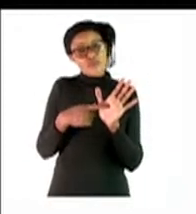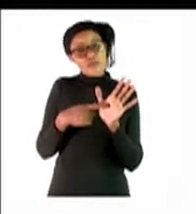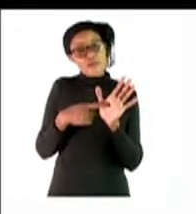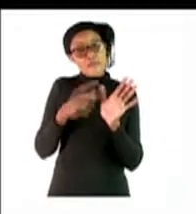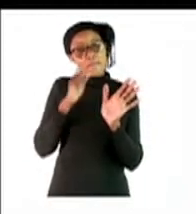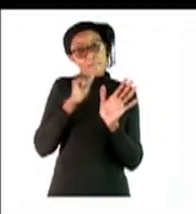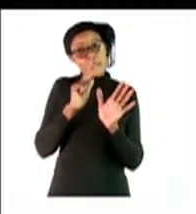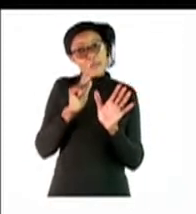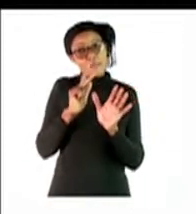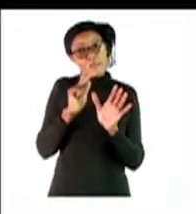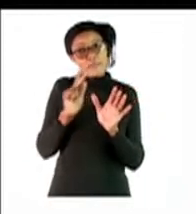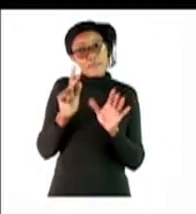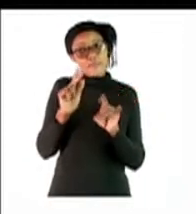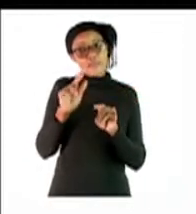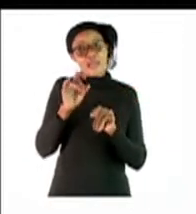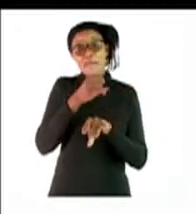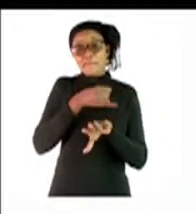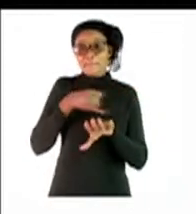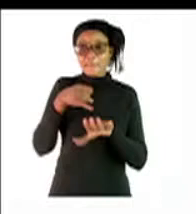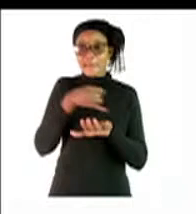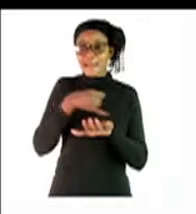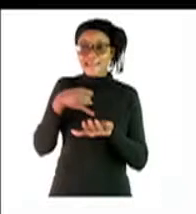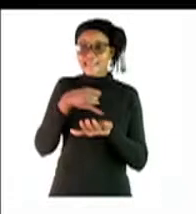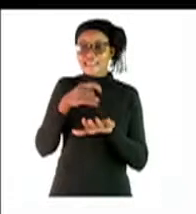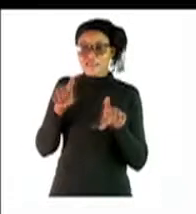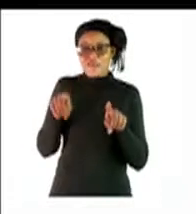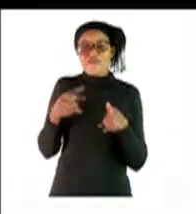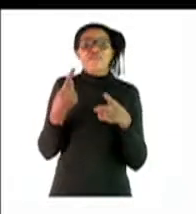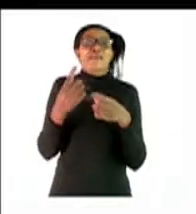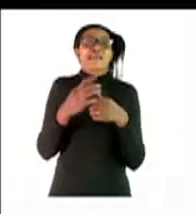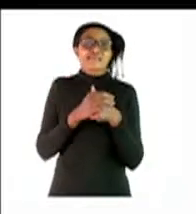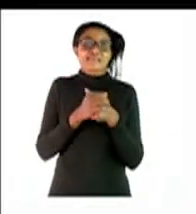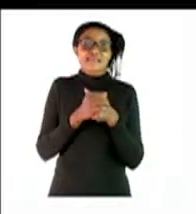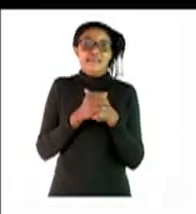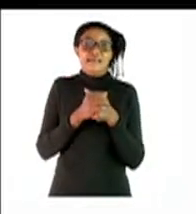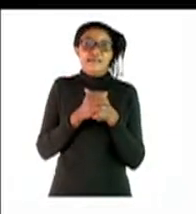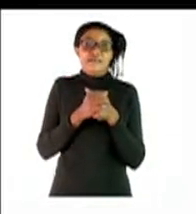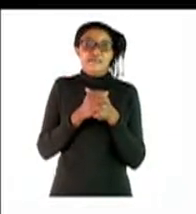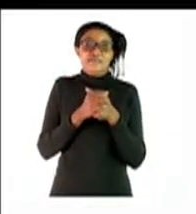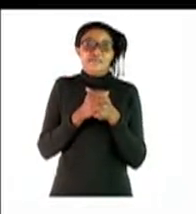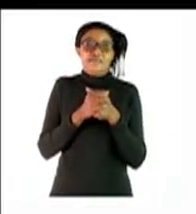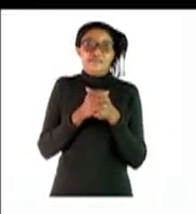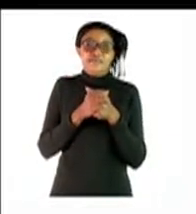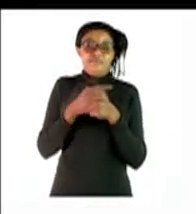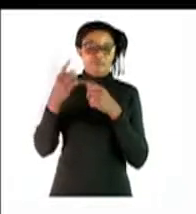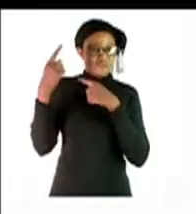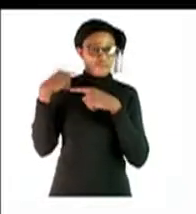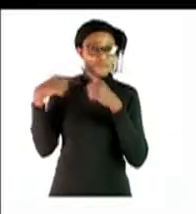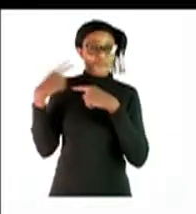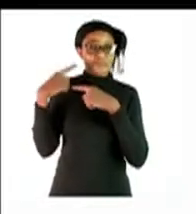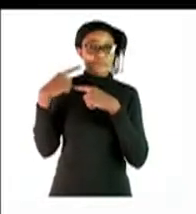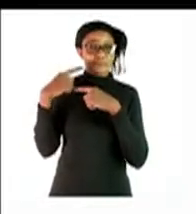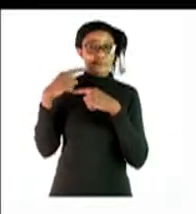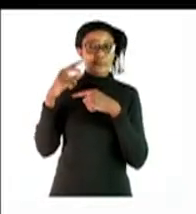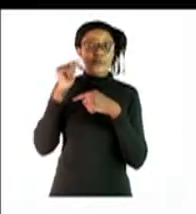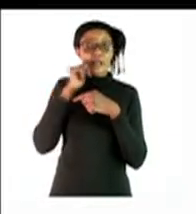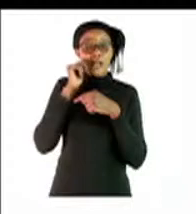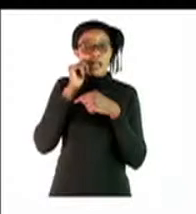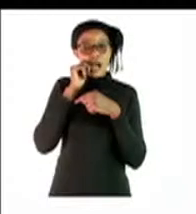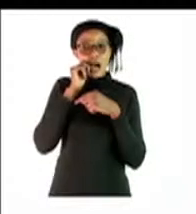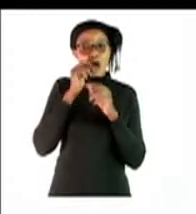people, places, or things. I'm going to repeat myself. A noun